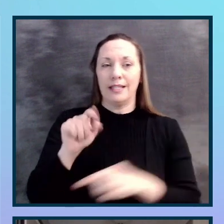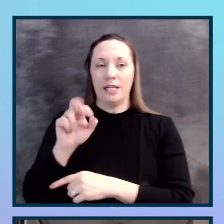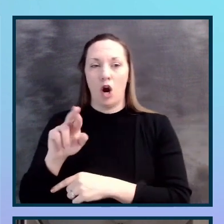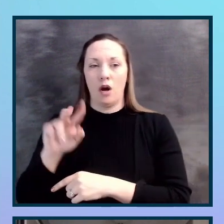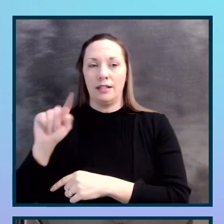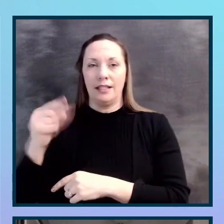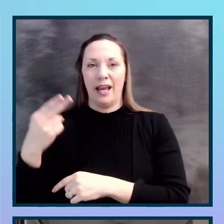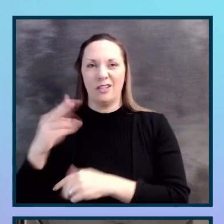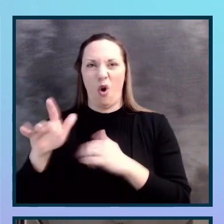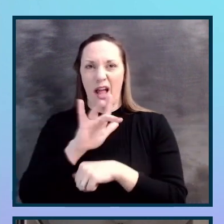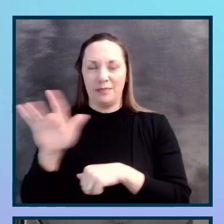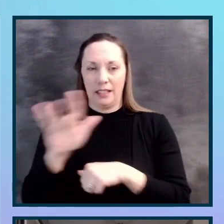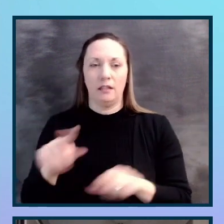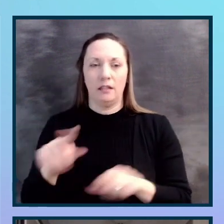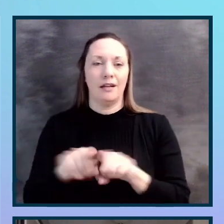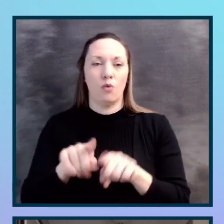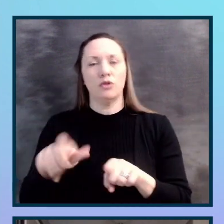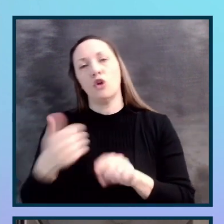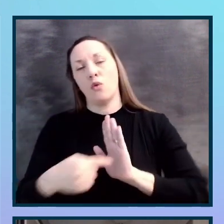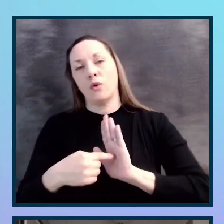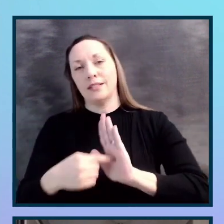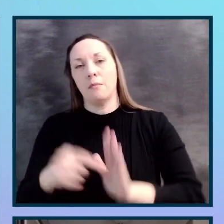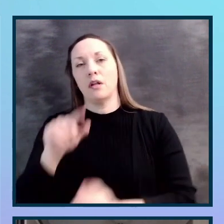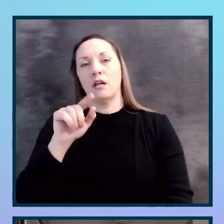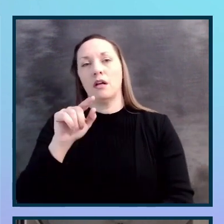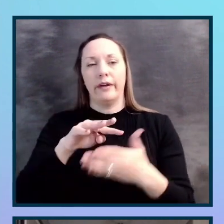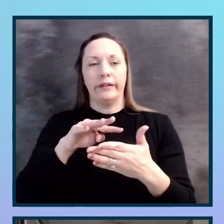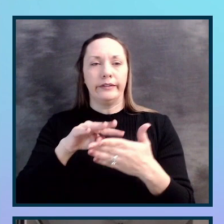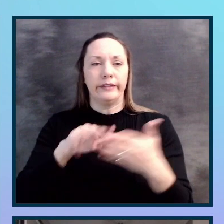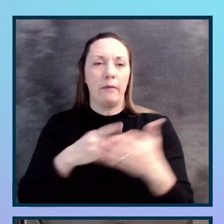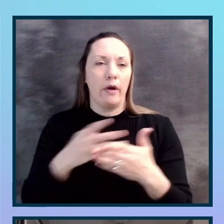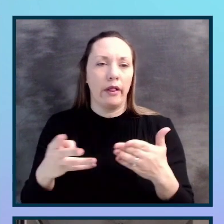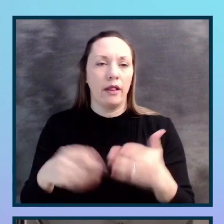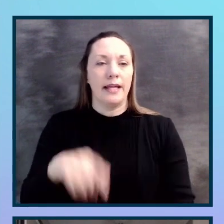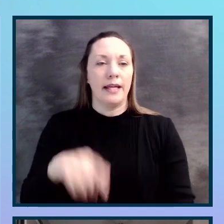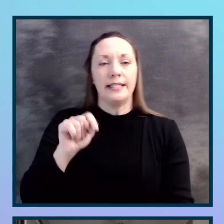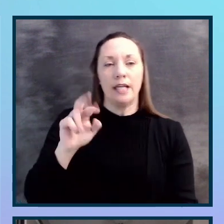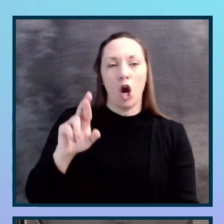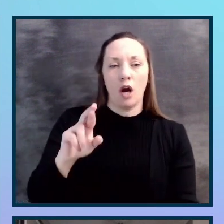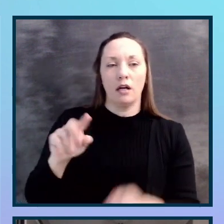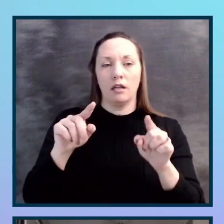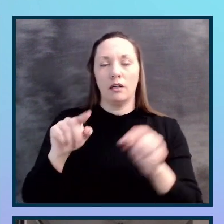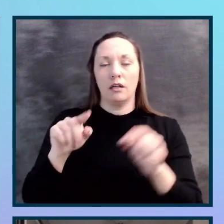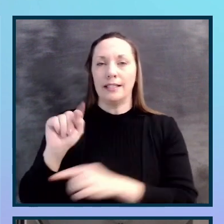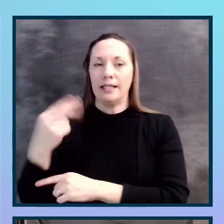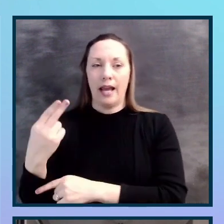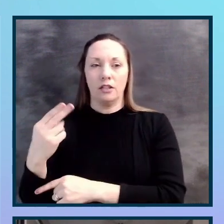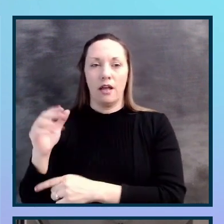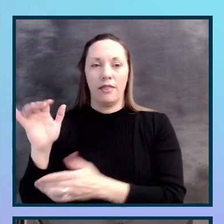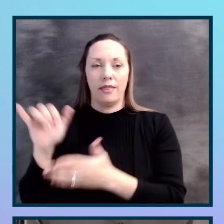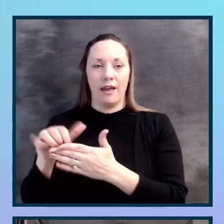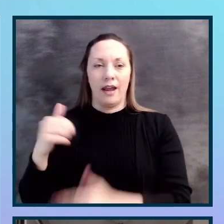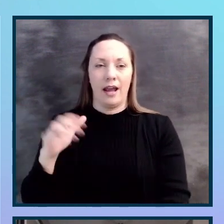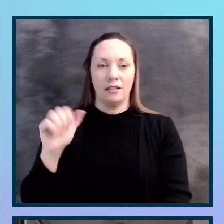empty, as another example of a table, a TR, a TH, which has an ARIA label